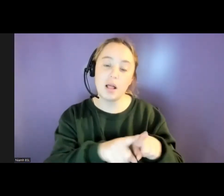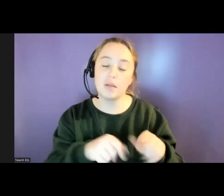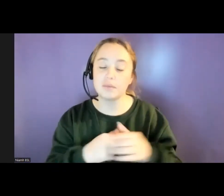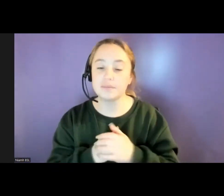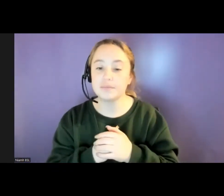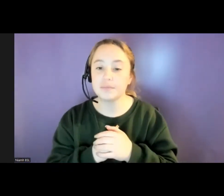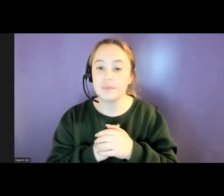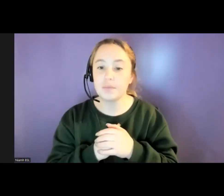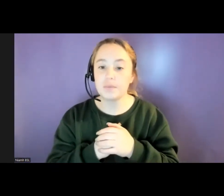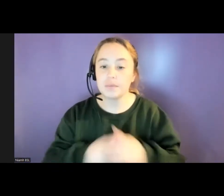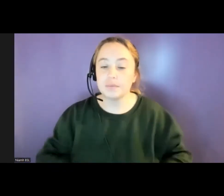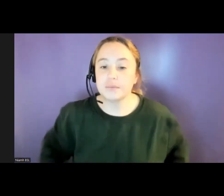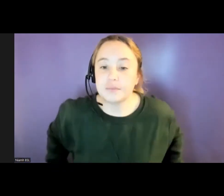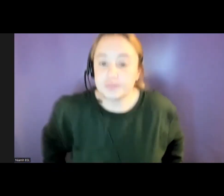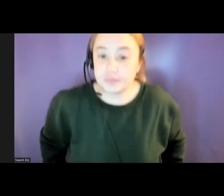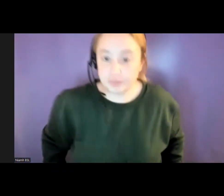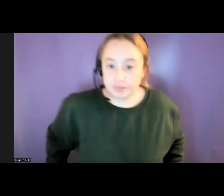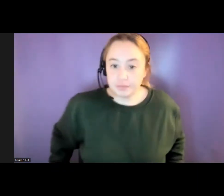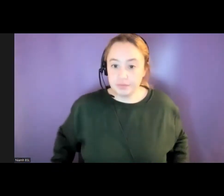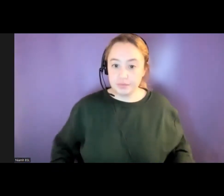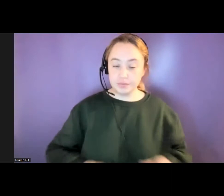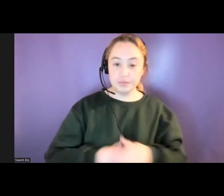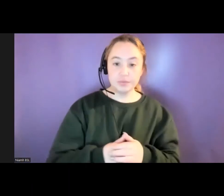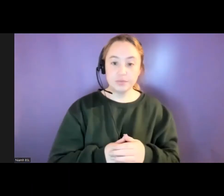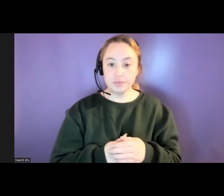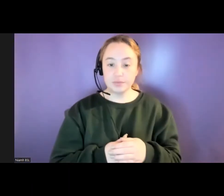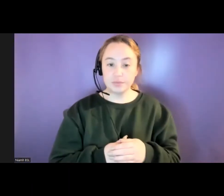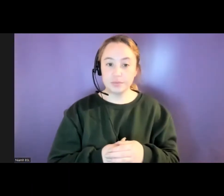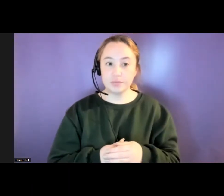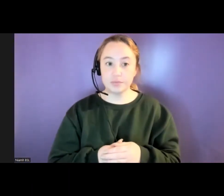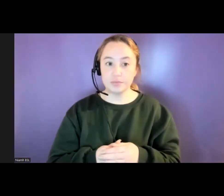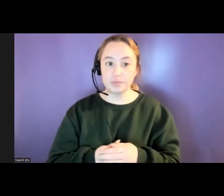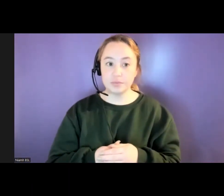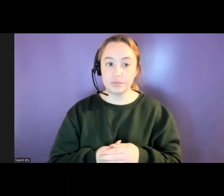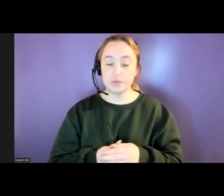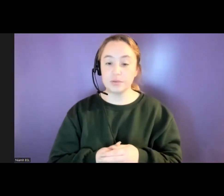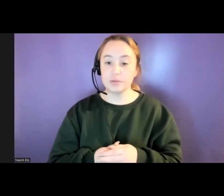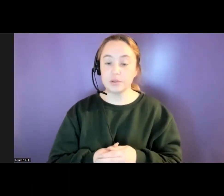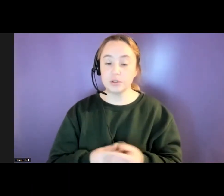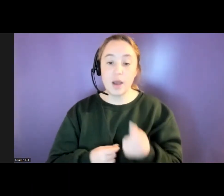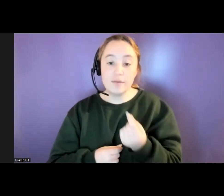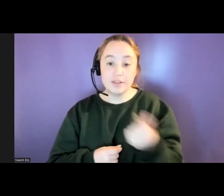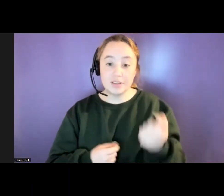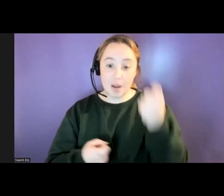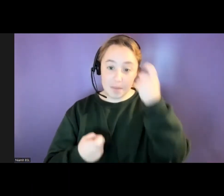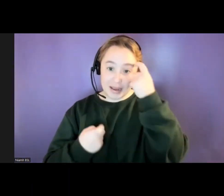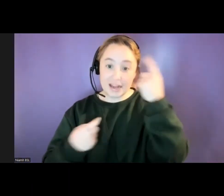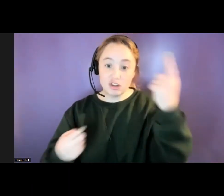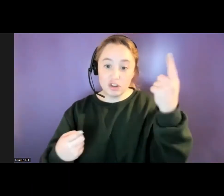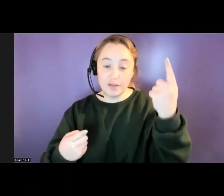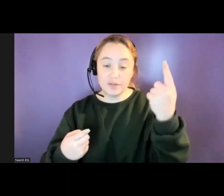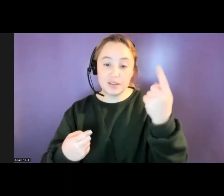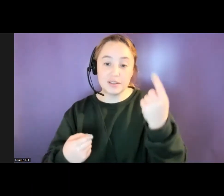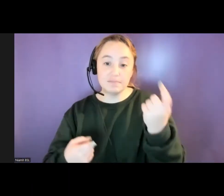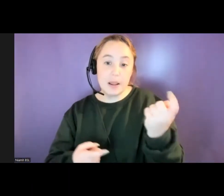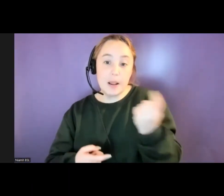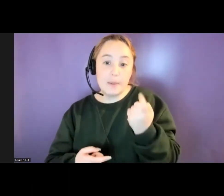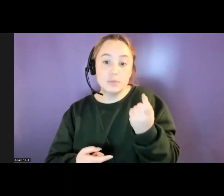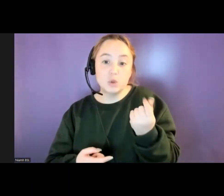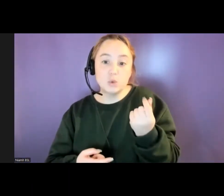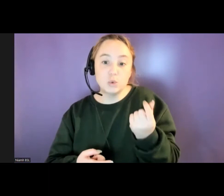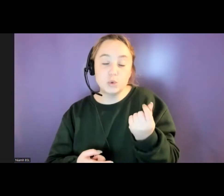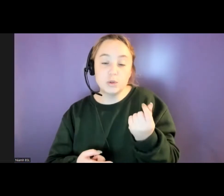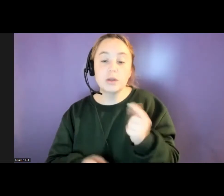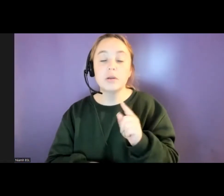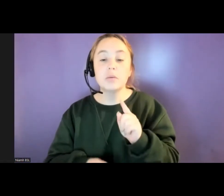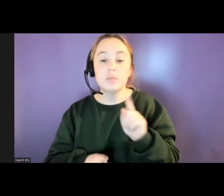to the initiatives that we have coming in the not so distant future, the